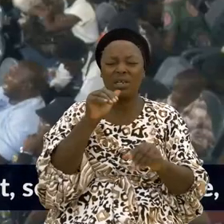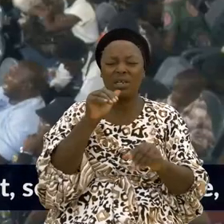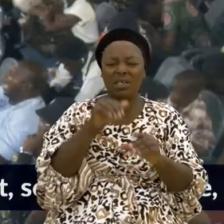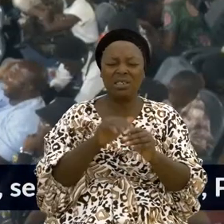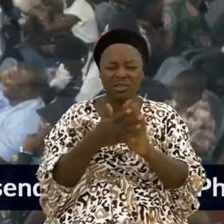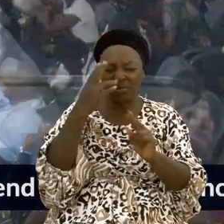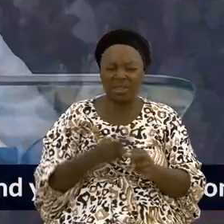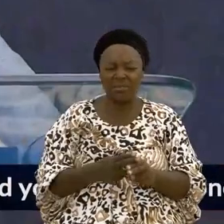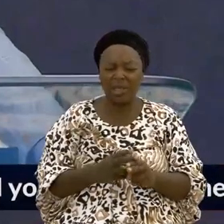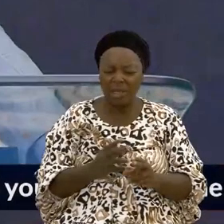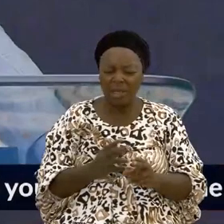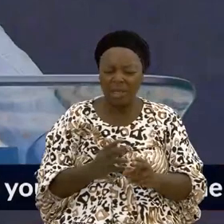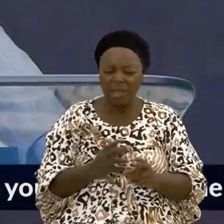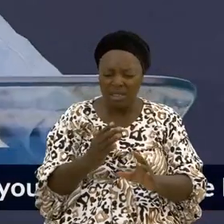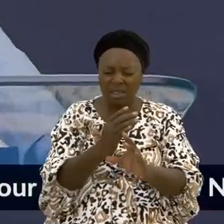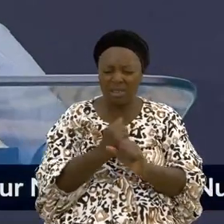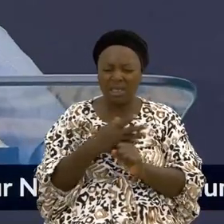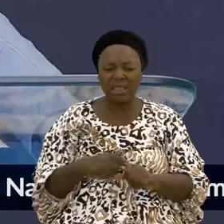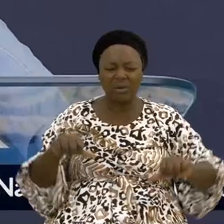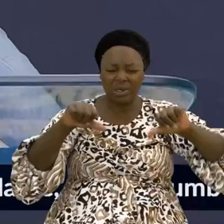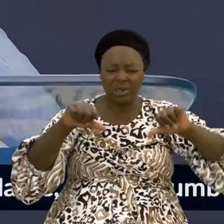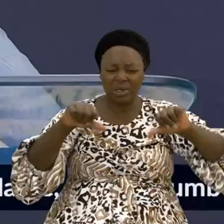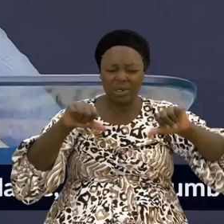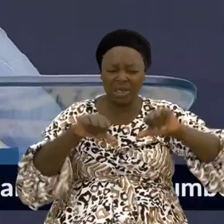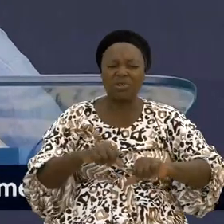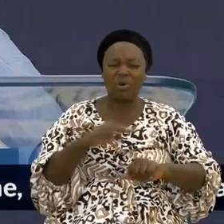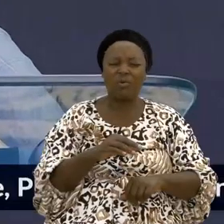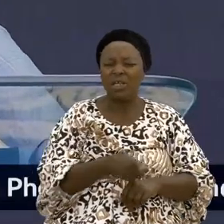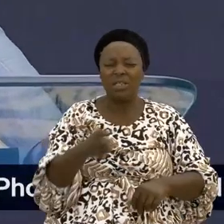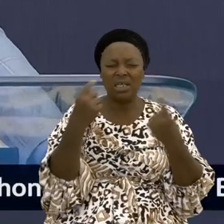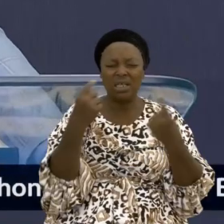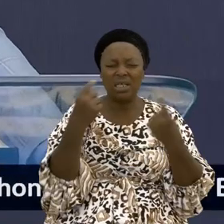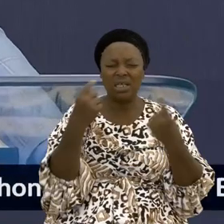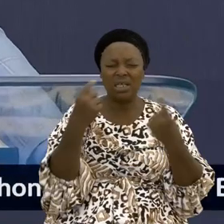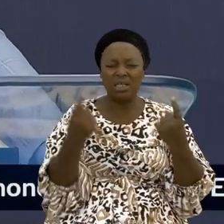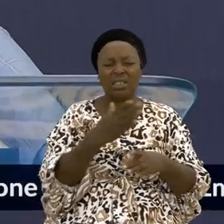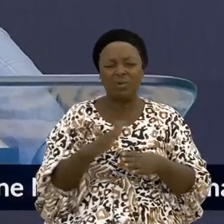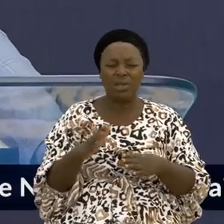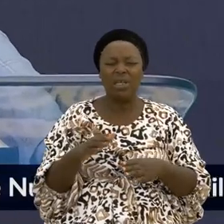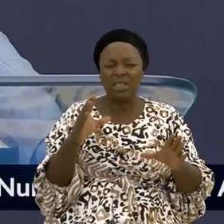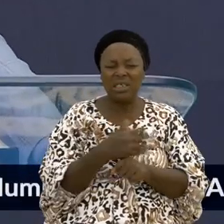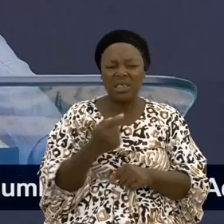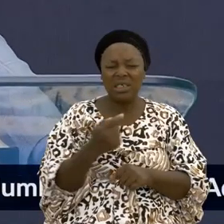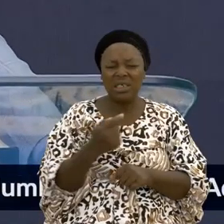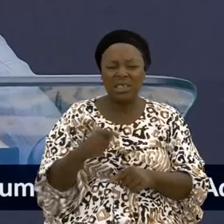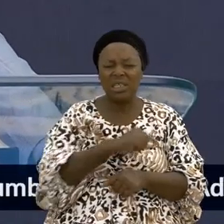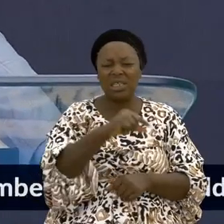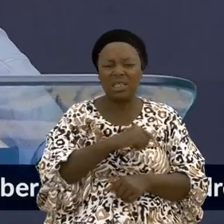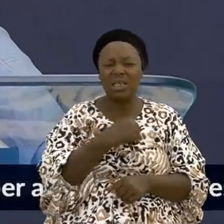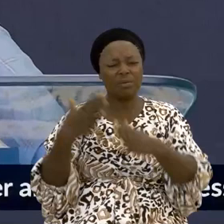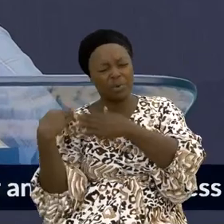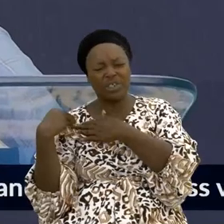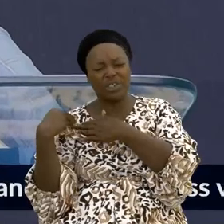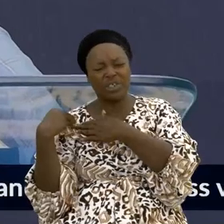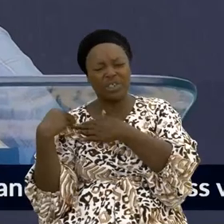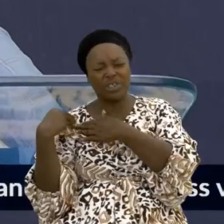name. Take the condemnation of their sin away. Take the guilt and the burden